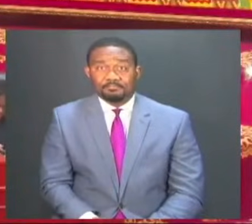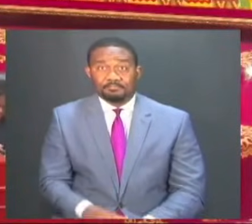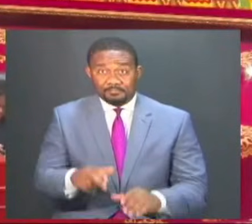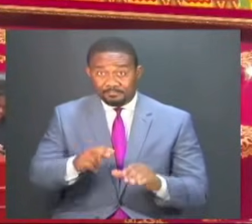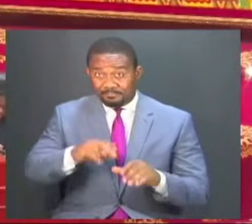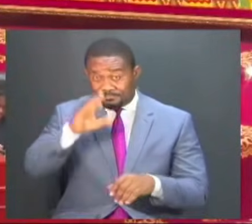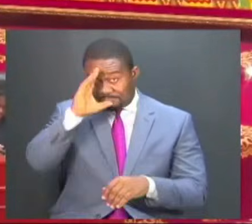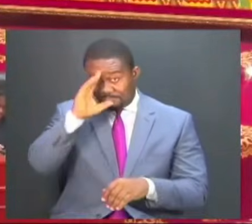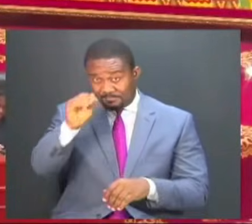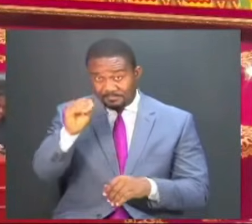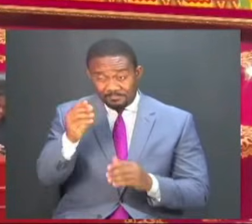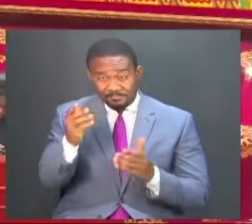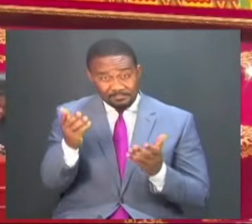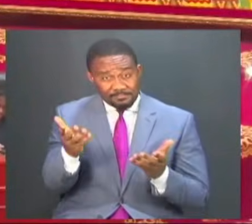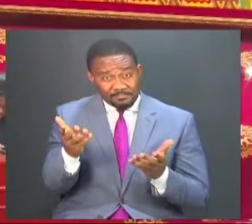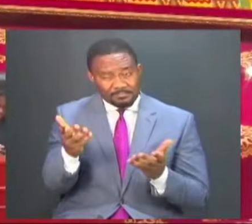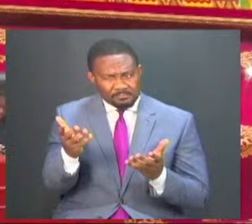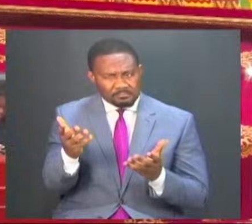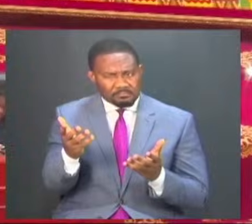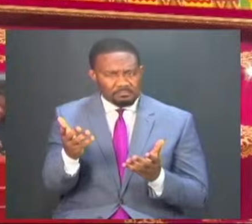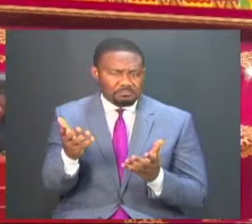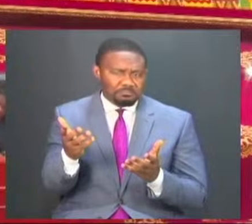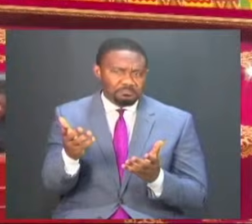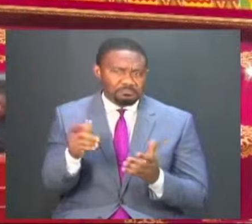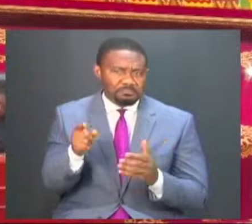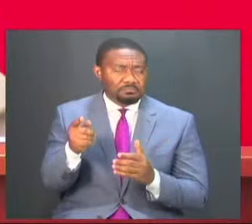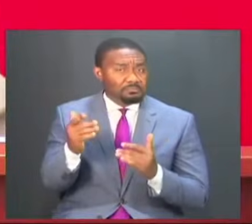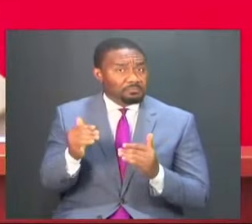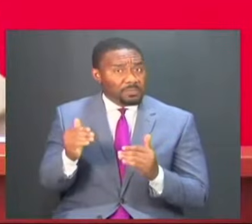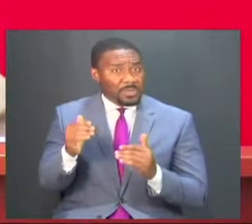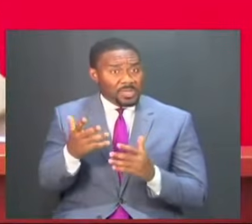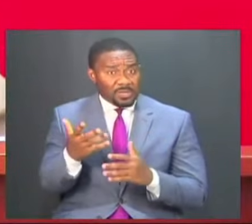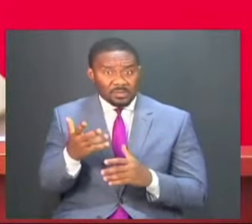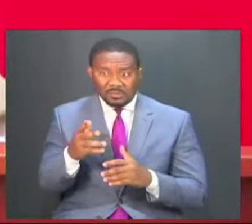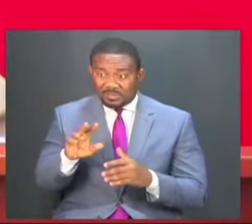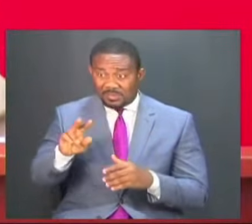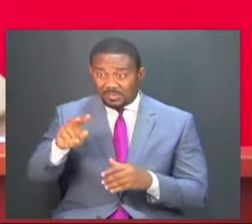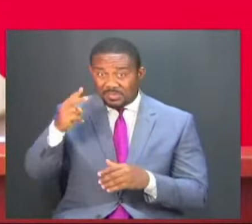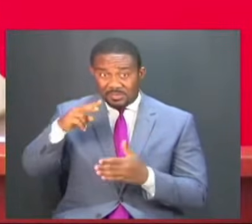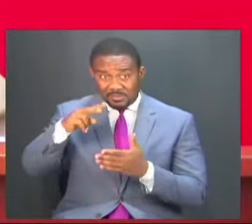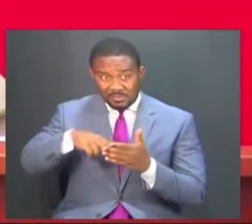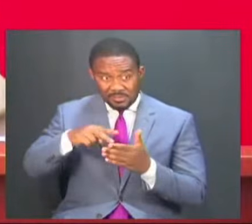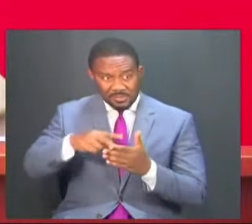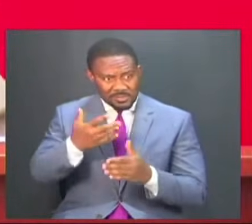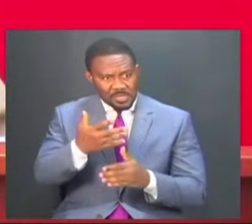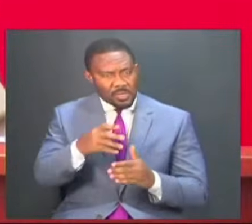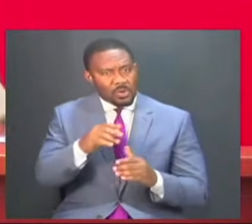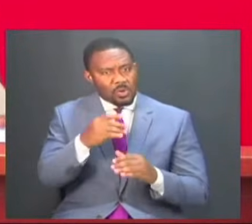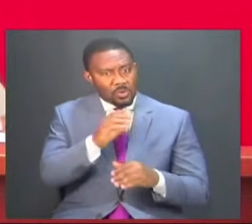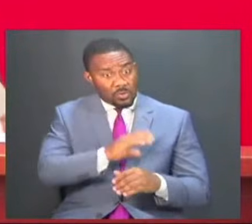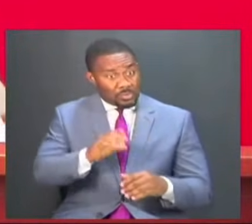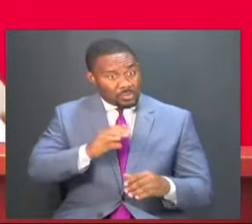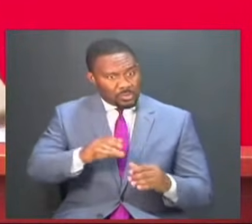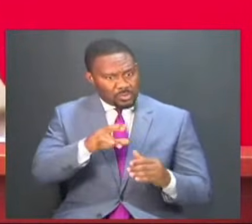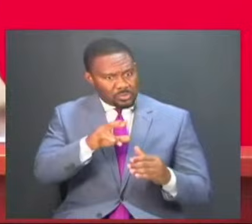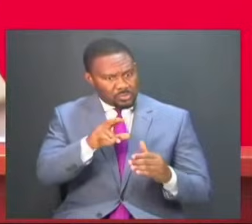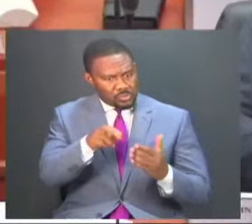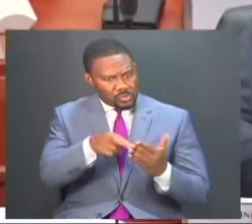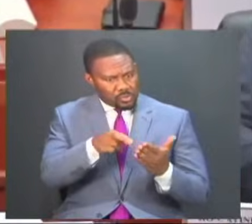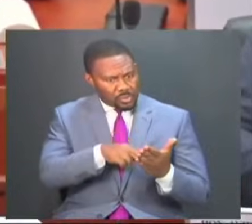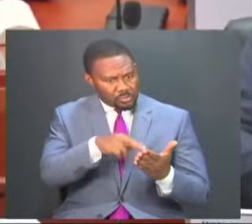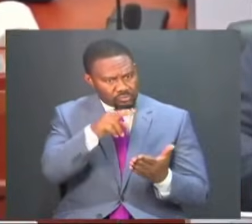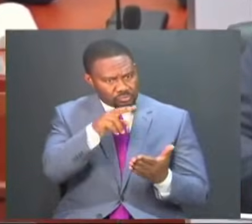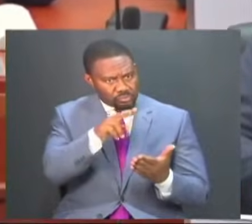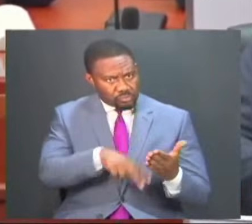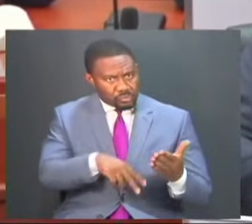committee. Motion move for second reading. You may now present the committee's report. Mr.